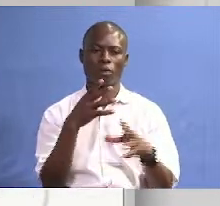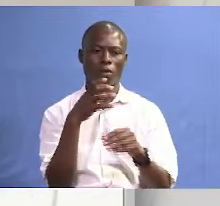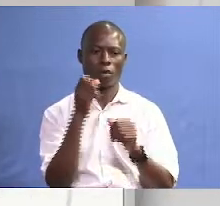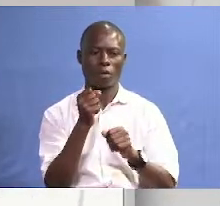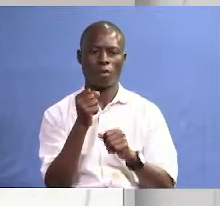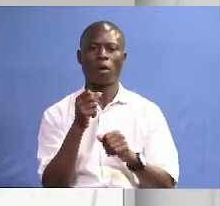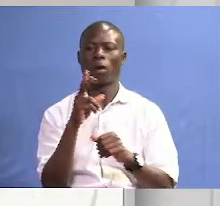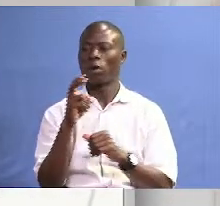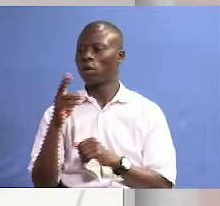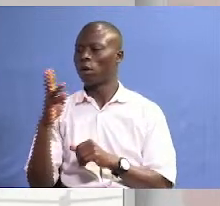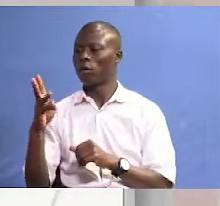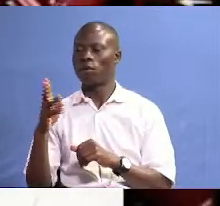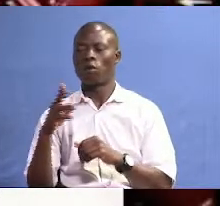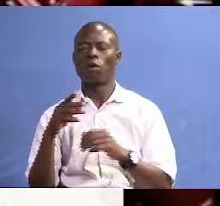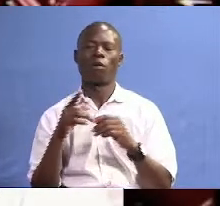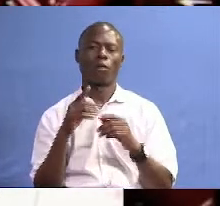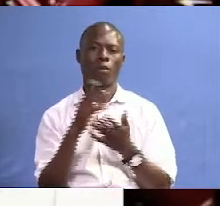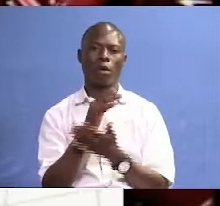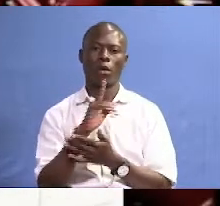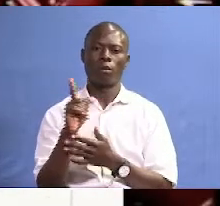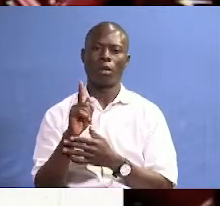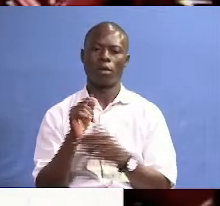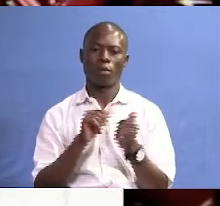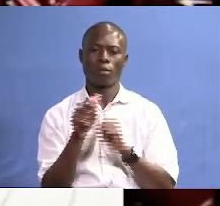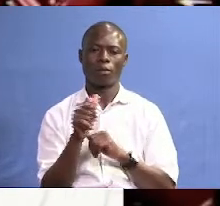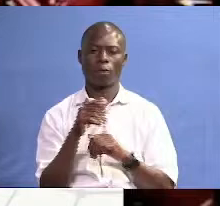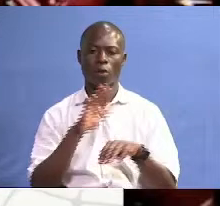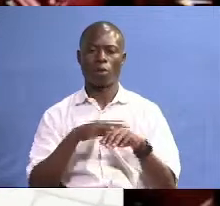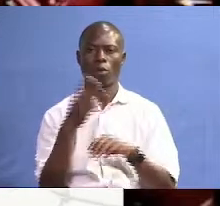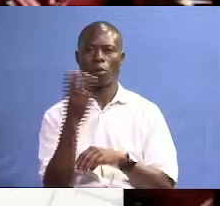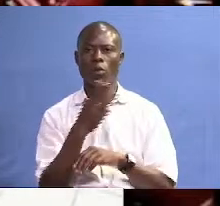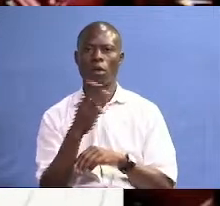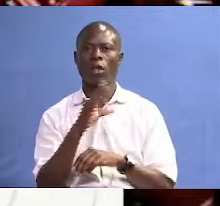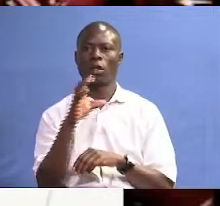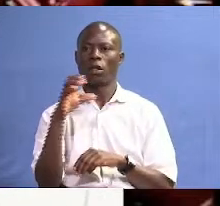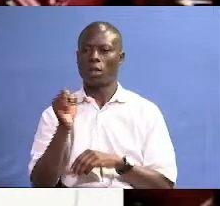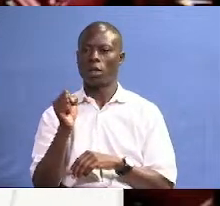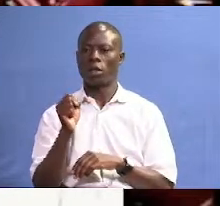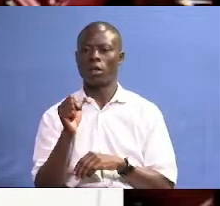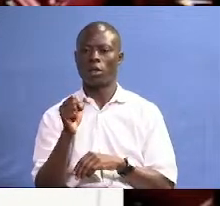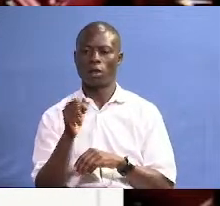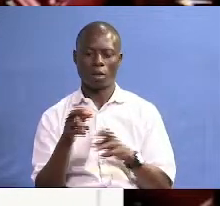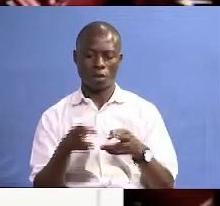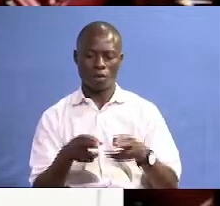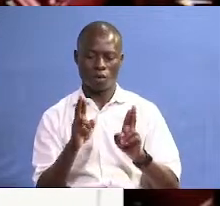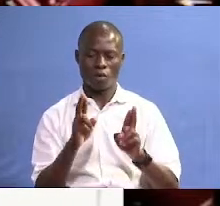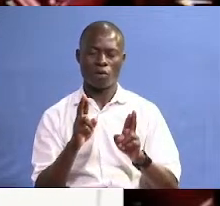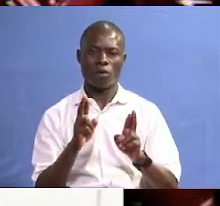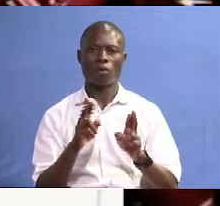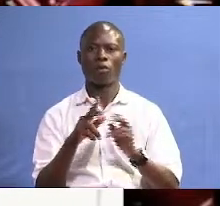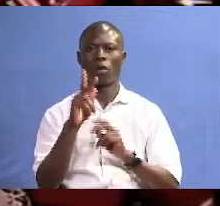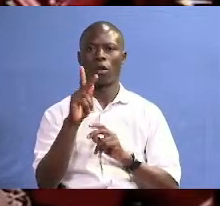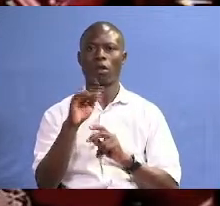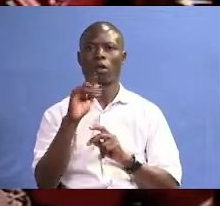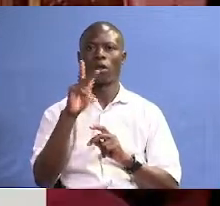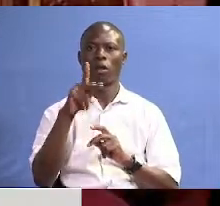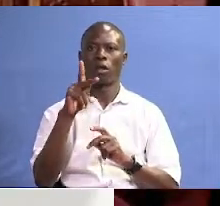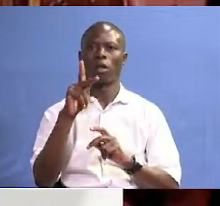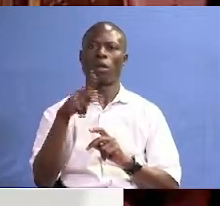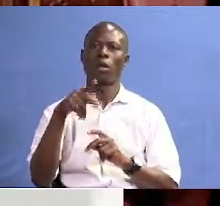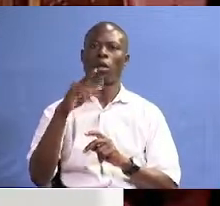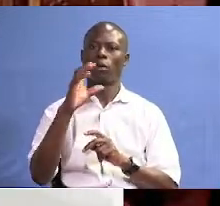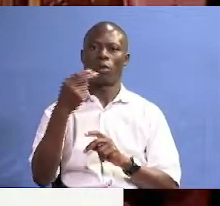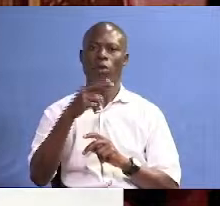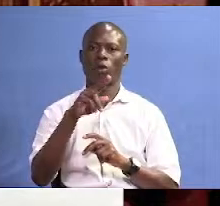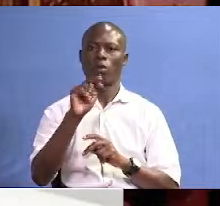2024 finance bill is passed. On Wednesday, Cabinet Secretary of Roads and Transport Kipchumba Murkomen appeared